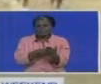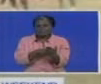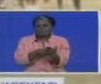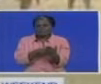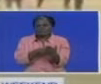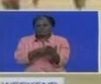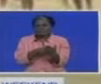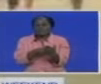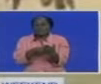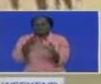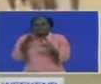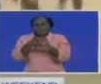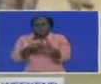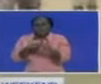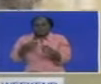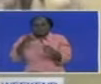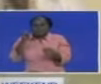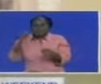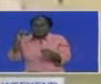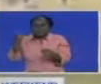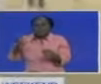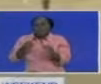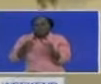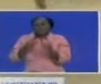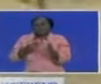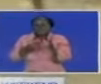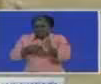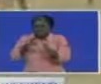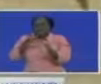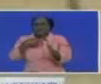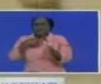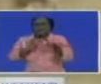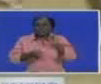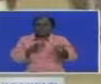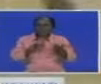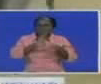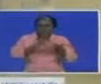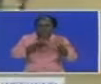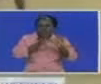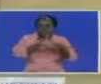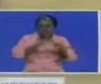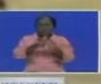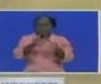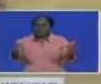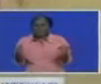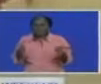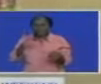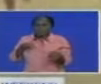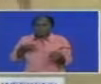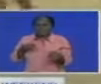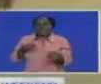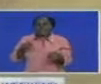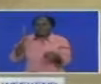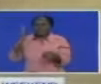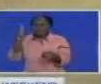Berlin Marathon champion Florence Kiplagat proved she still has the cross-country mastery with a challenge victory in the senior women's race